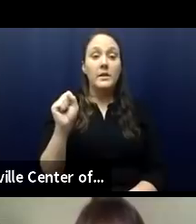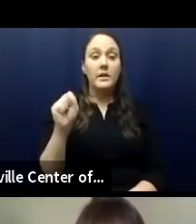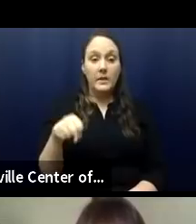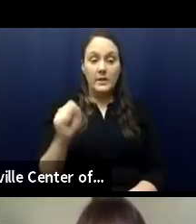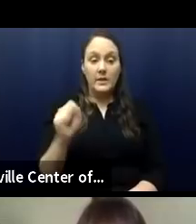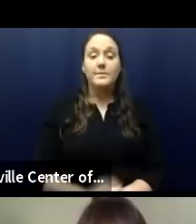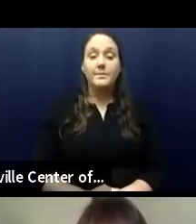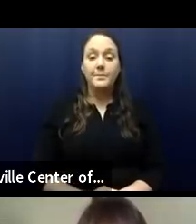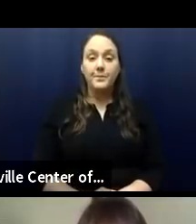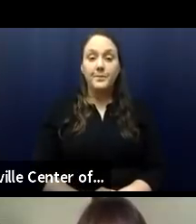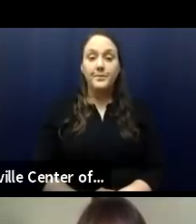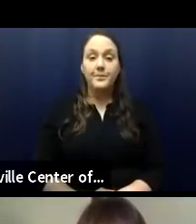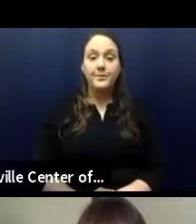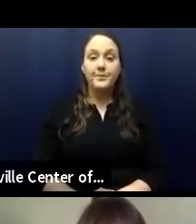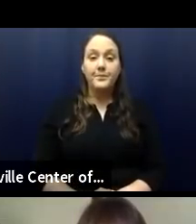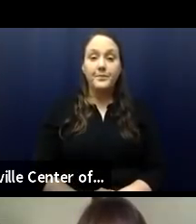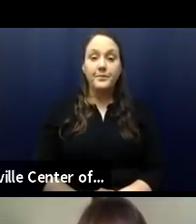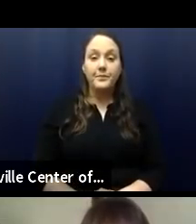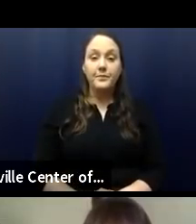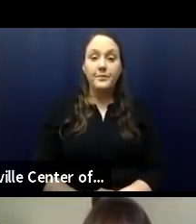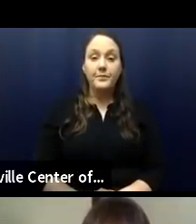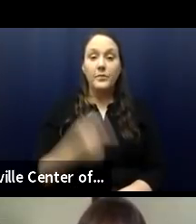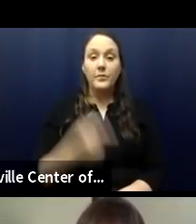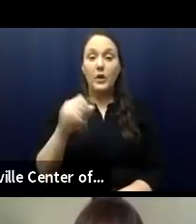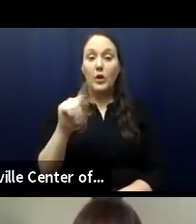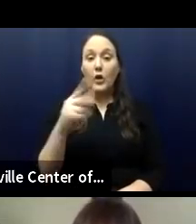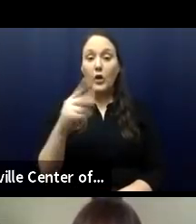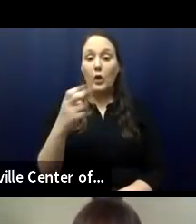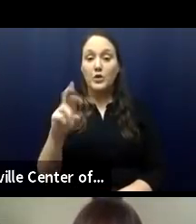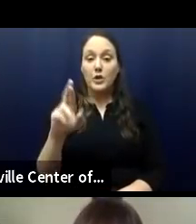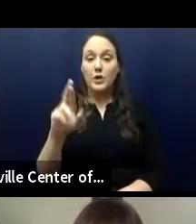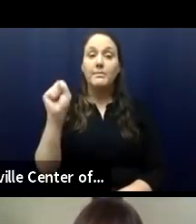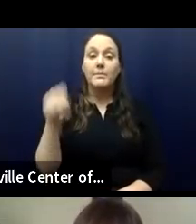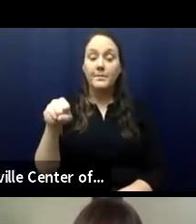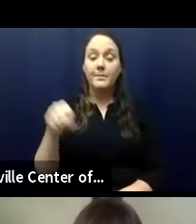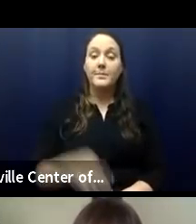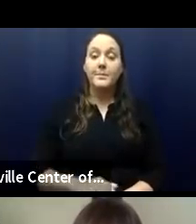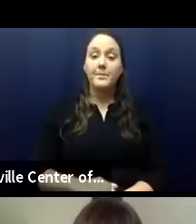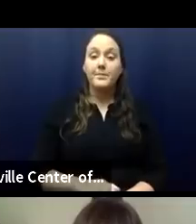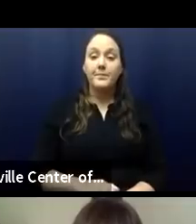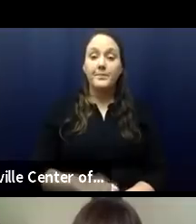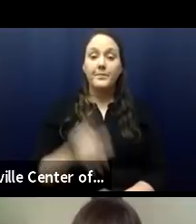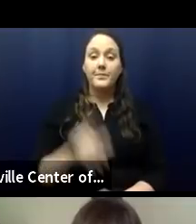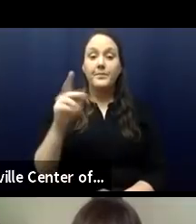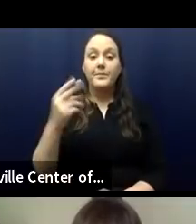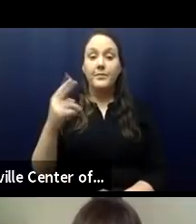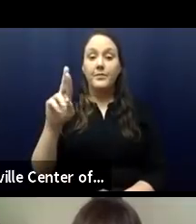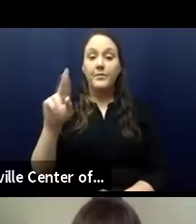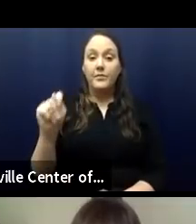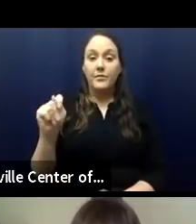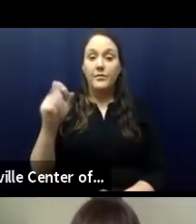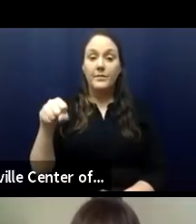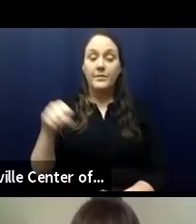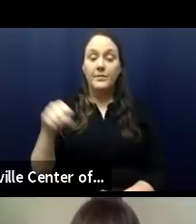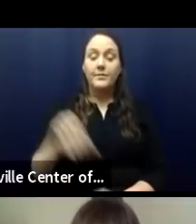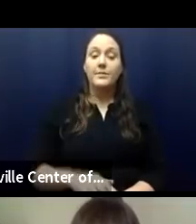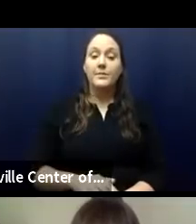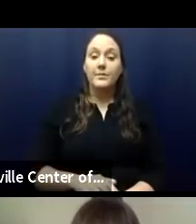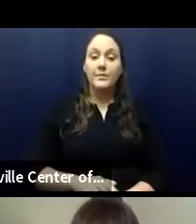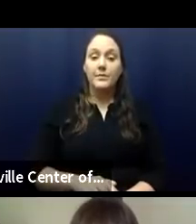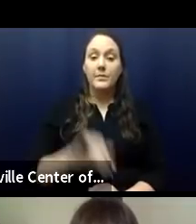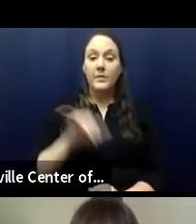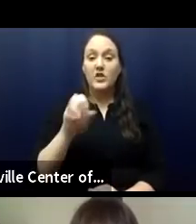Yes. Gocher, Yes. Hurt, Yes.